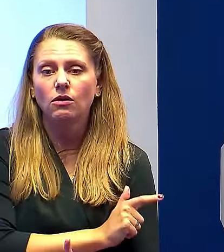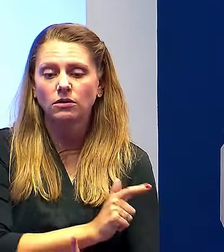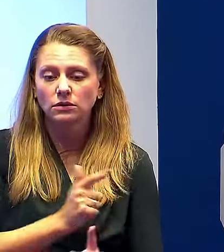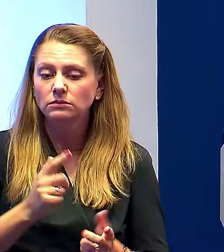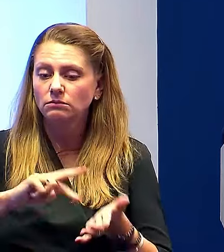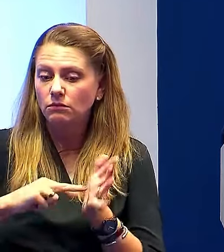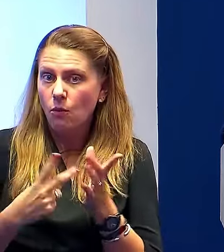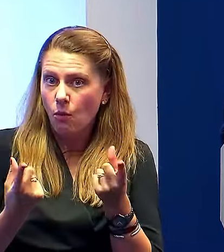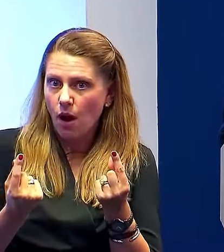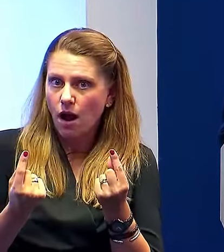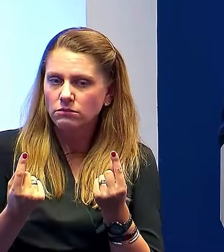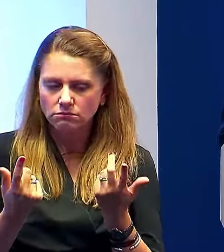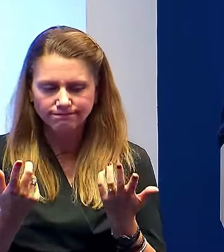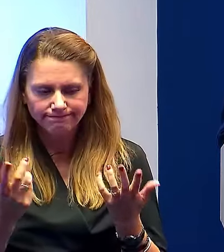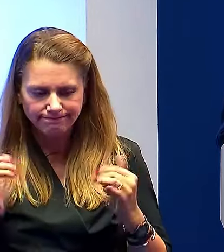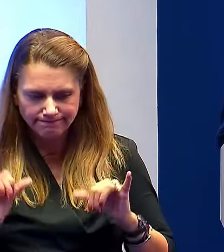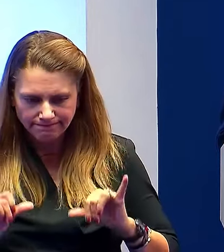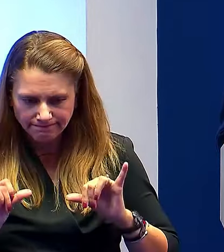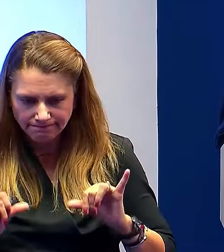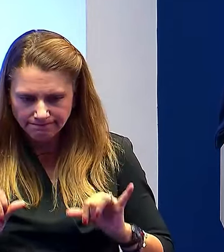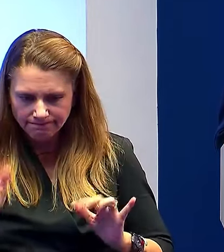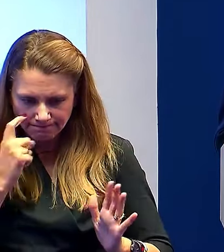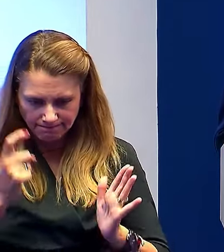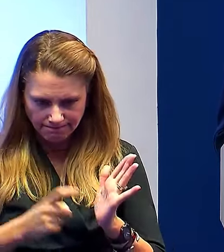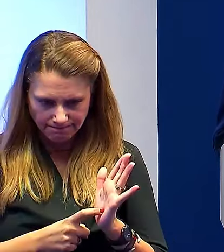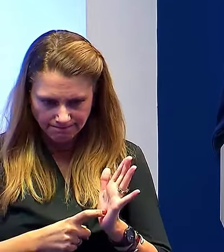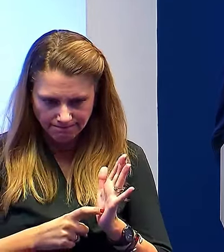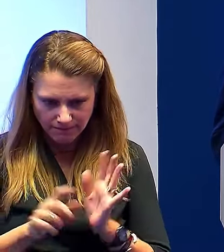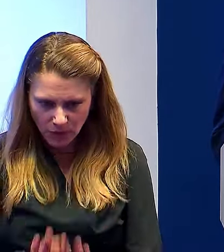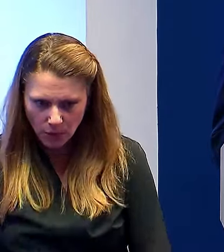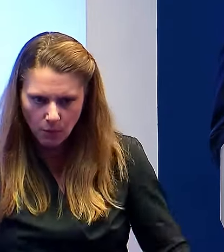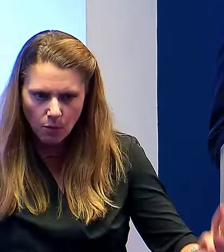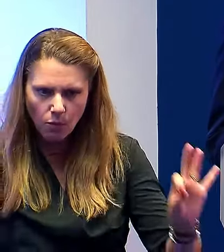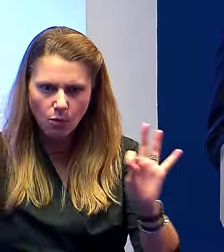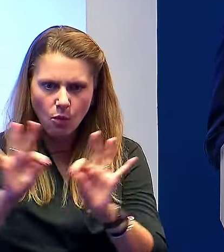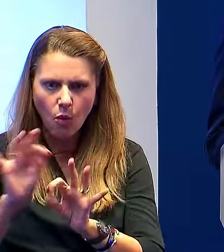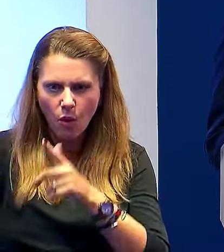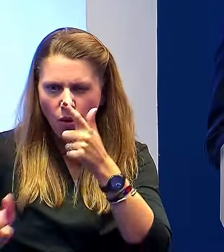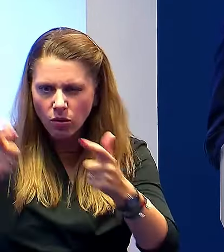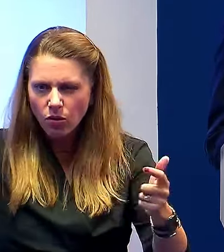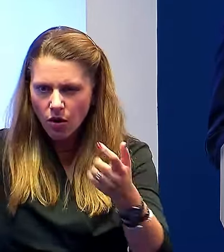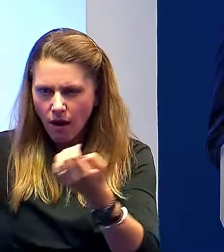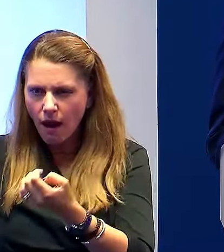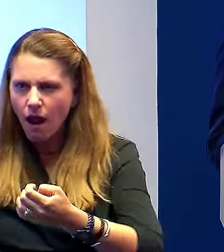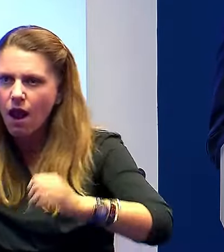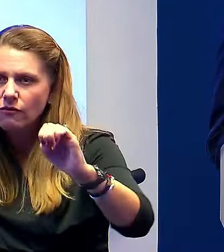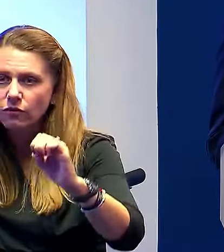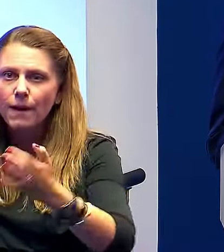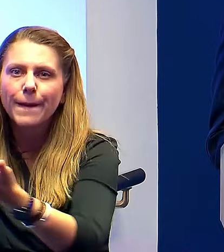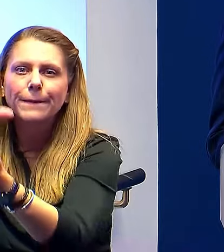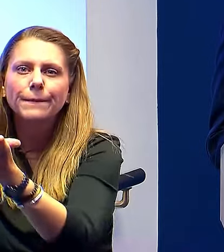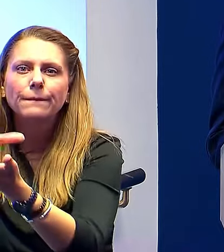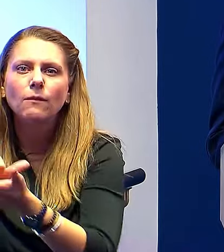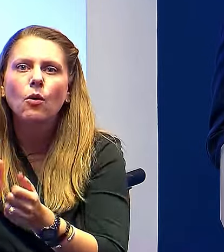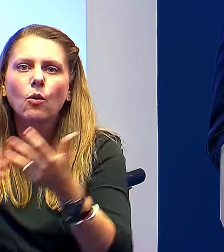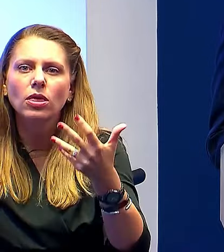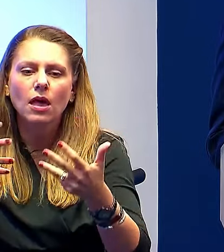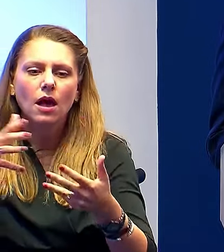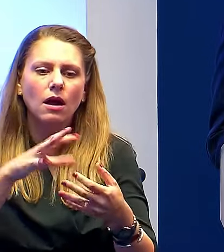of the fact that we can't do big or great things without collaboration and trust in one another.